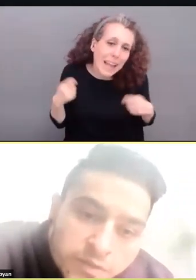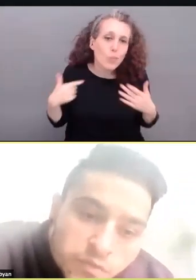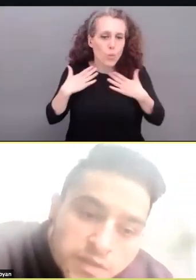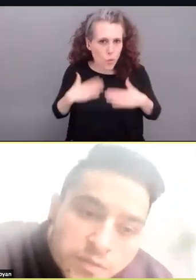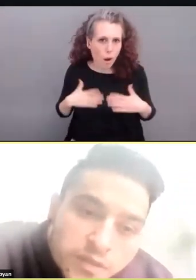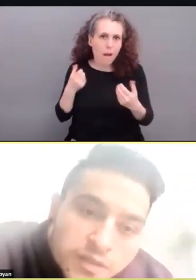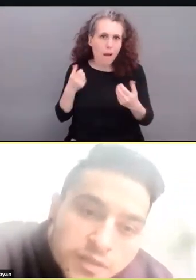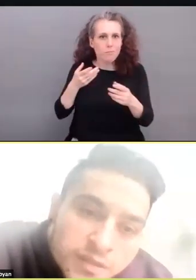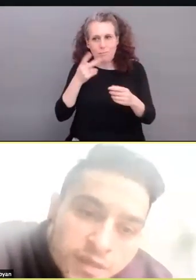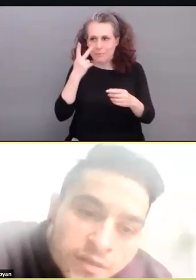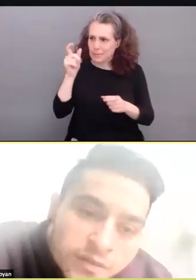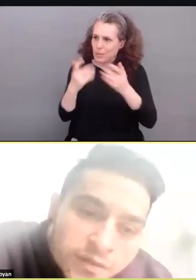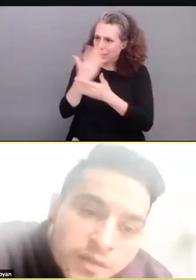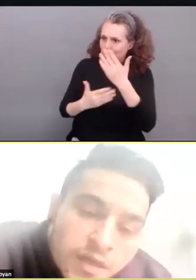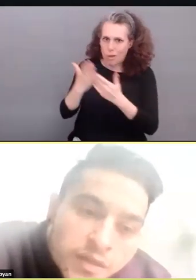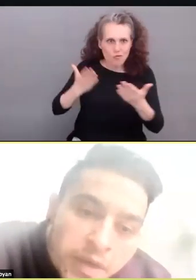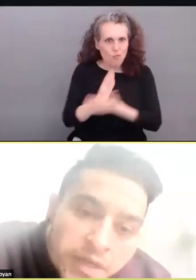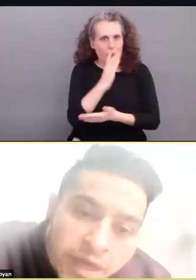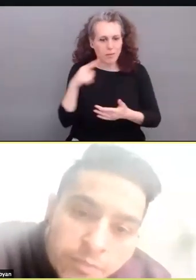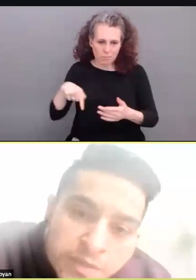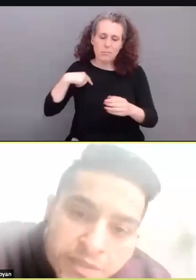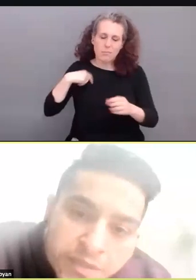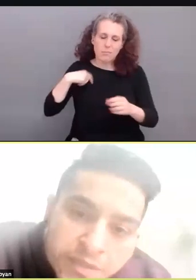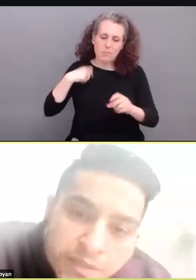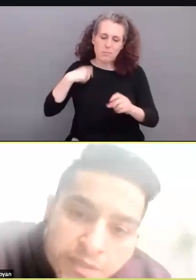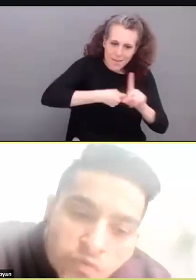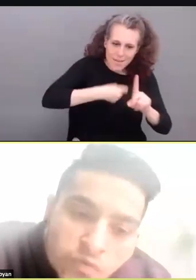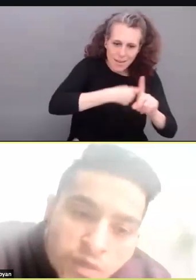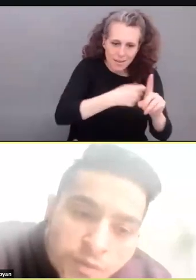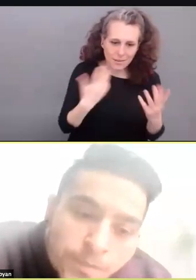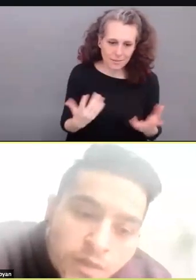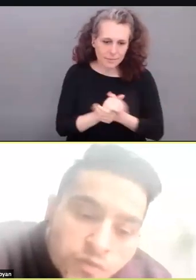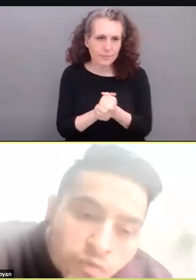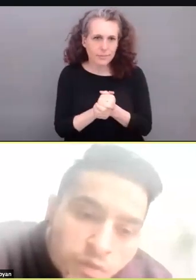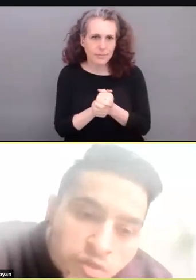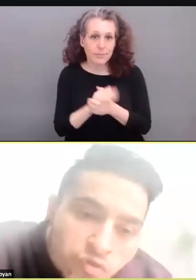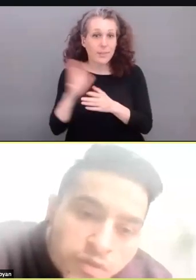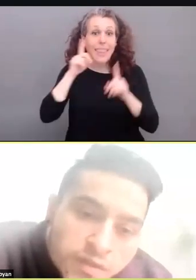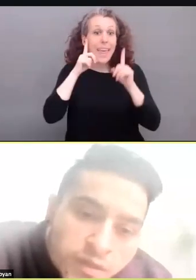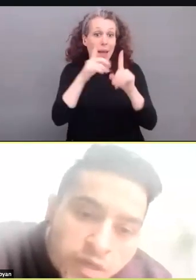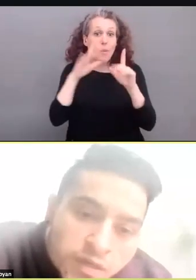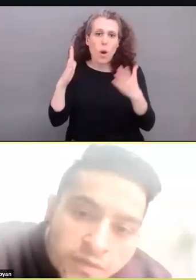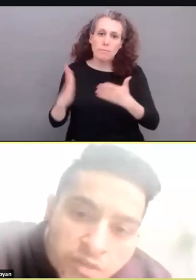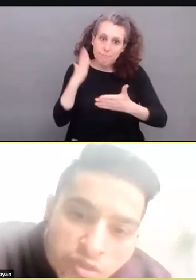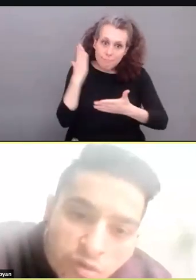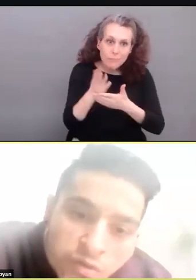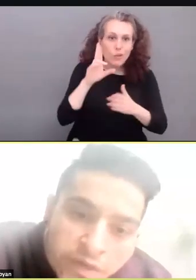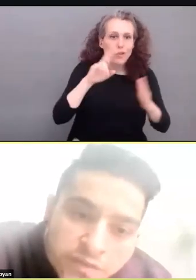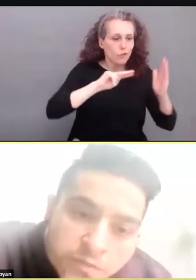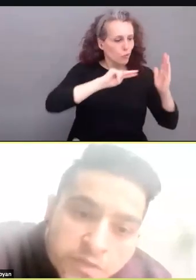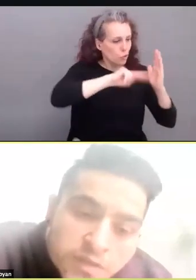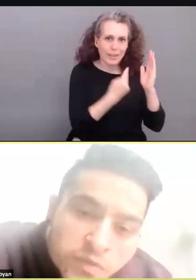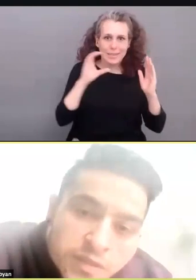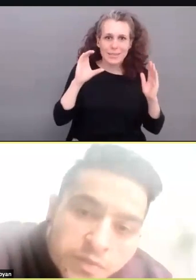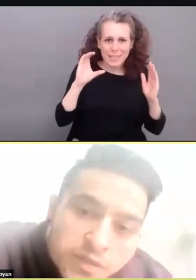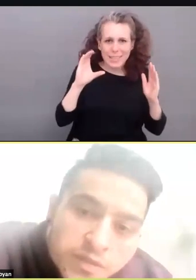with disabilities, and the main aim is basically to ensure that the UN Convention on the Rights of